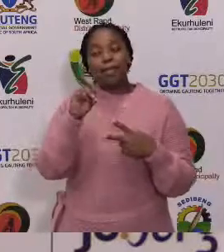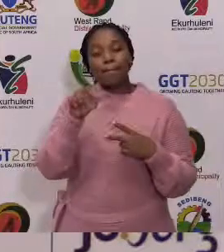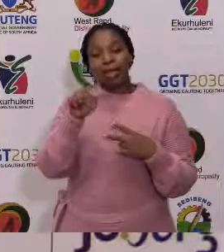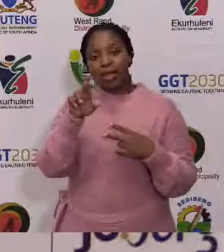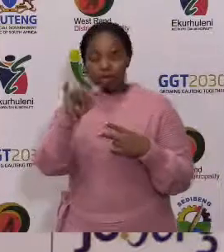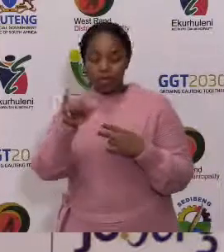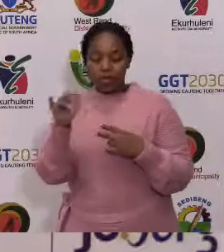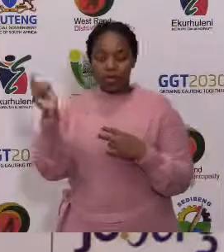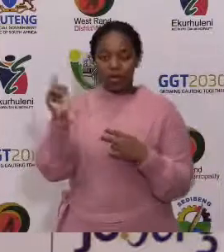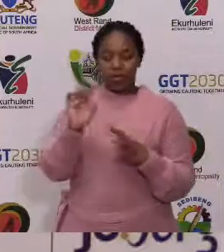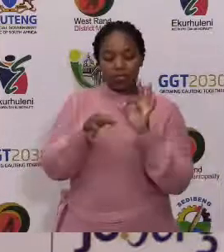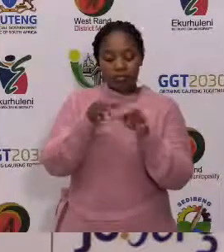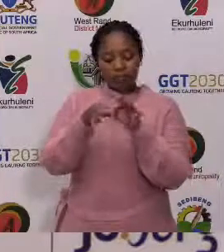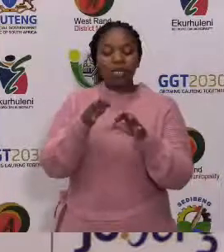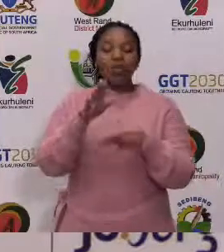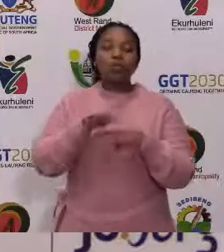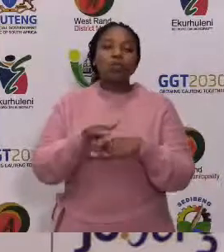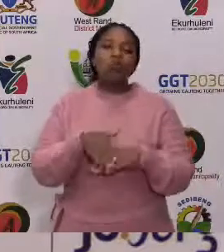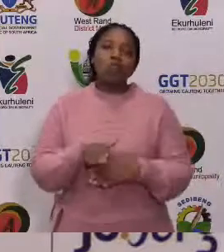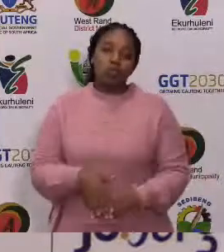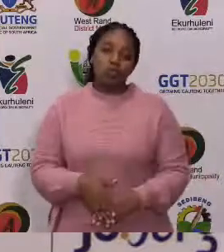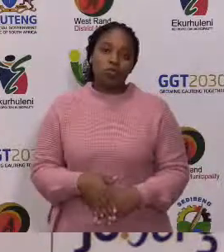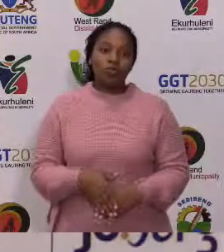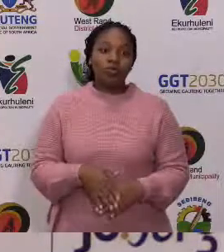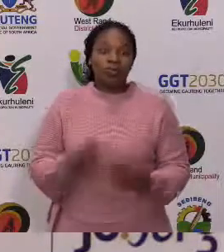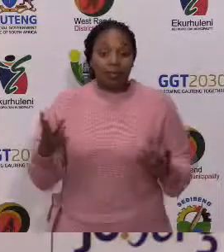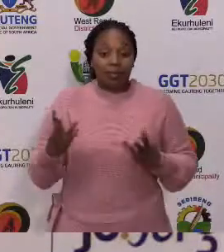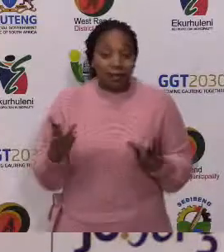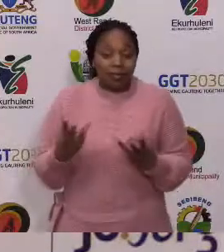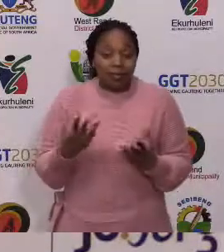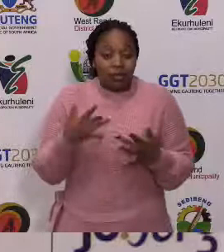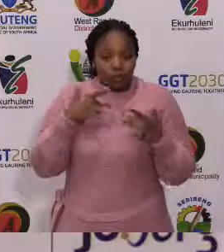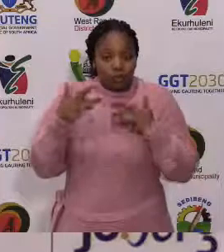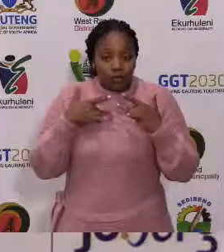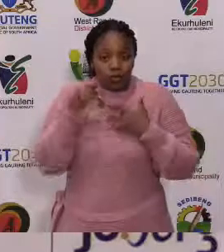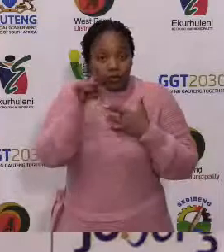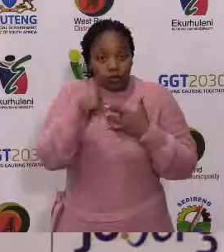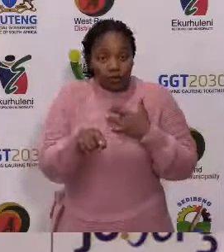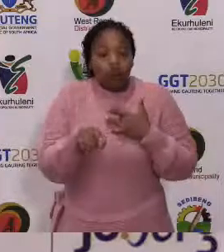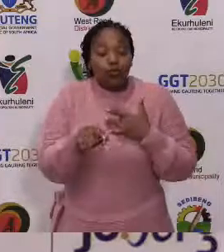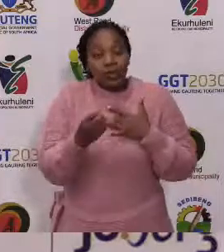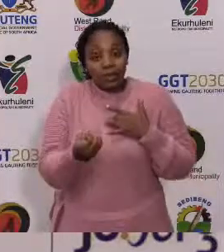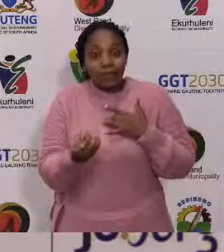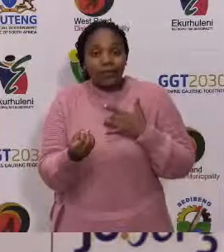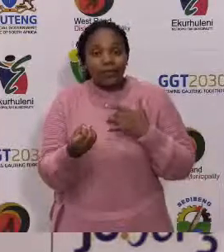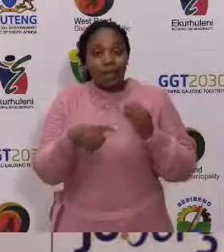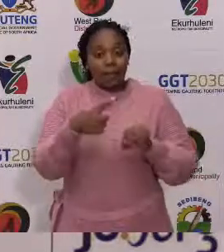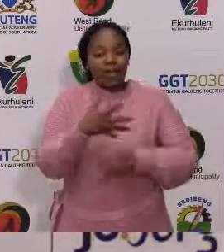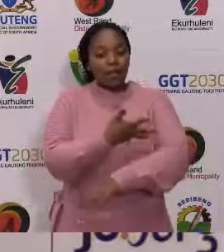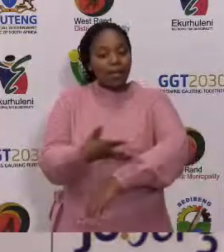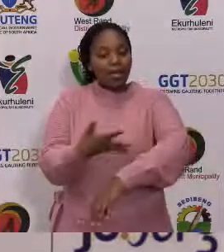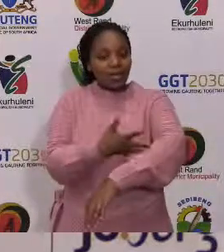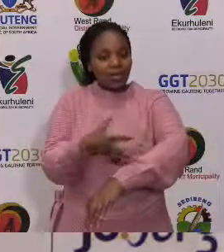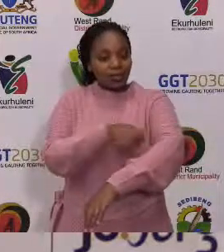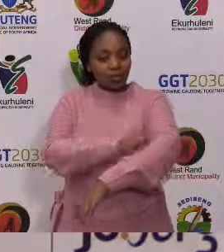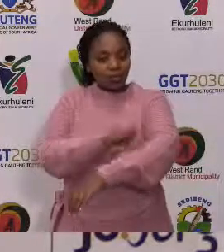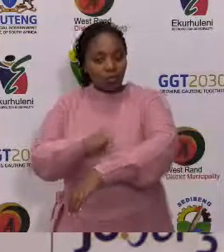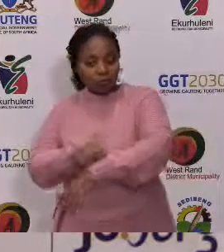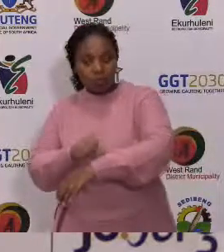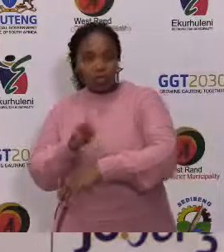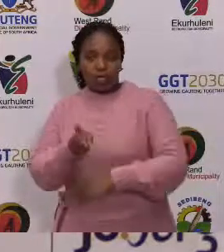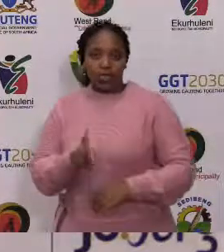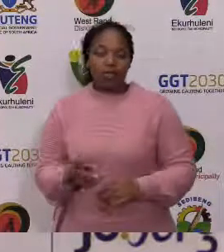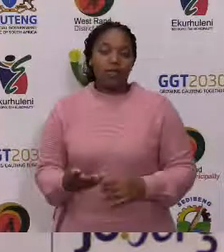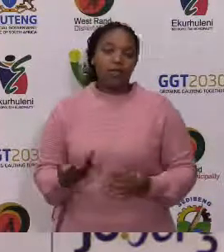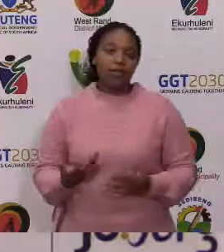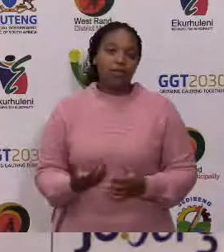more about whether the people should be concerned about blood clot again.